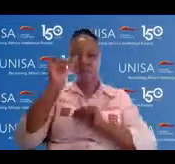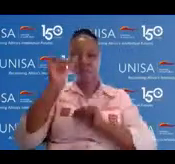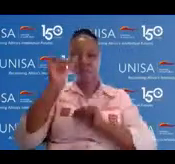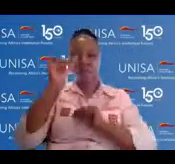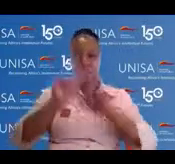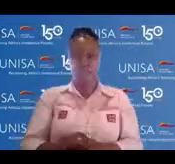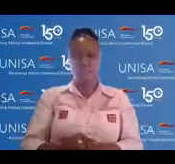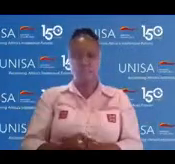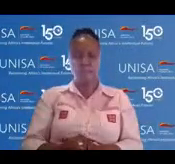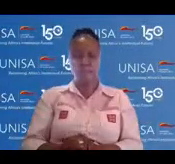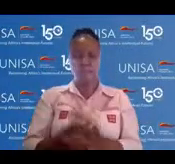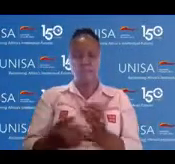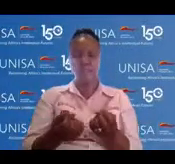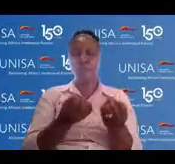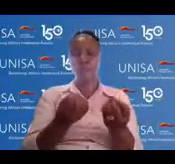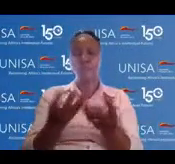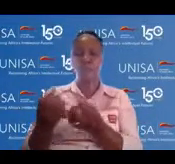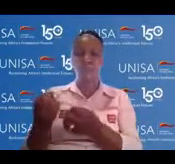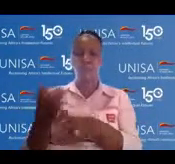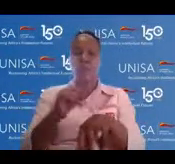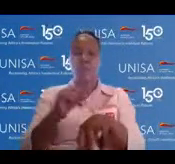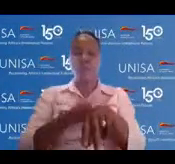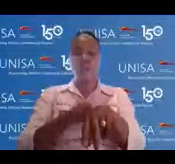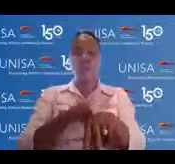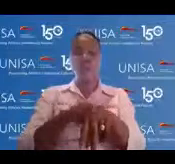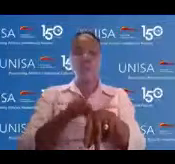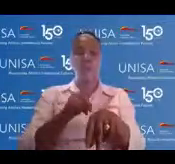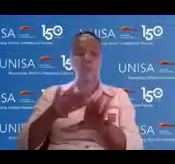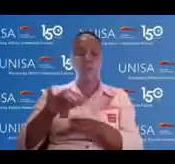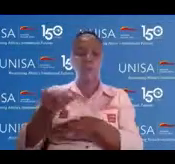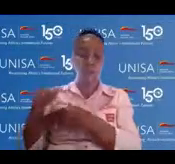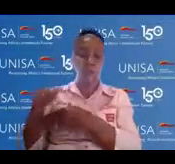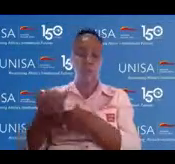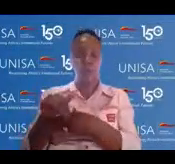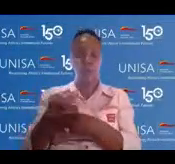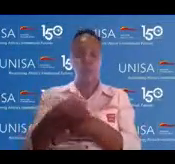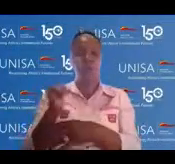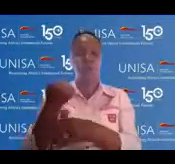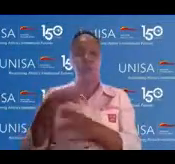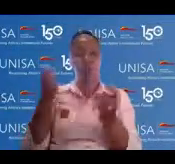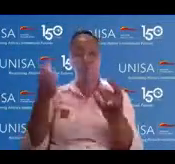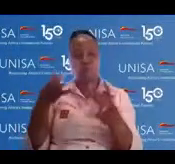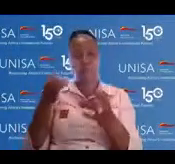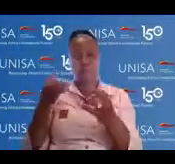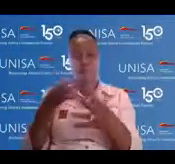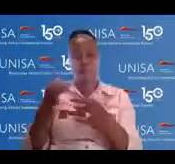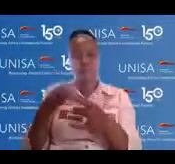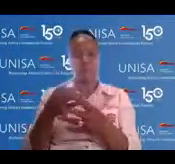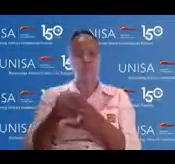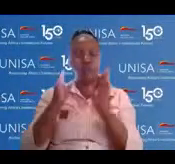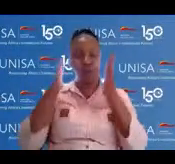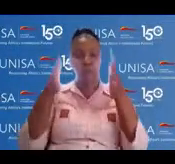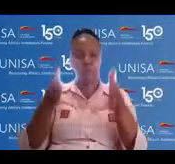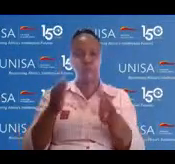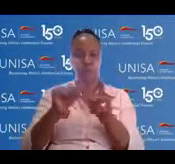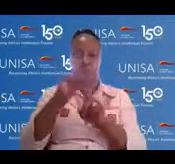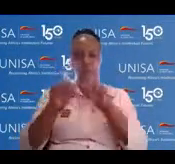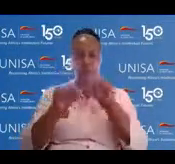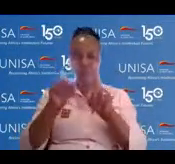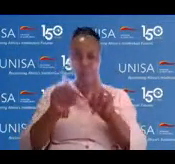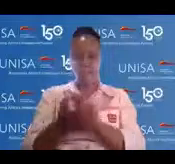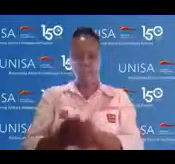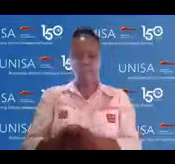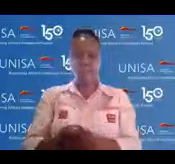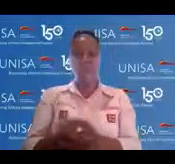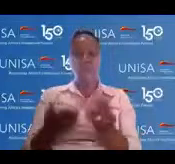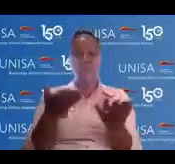you also the time that's remaining, all of that information. So now I can focus on the quiz. So this is now basically